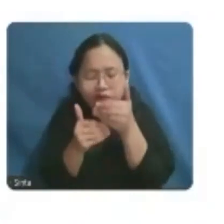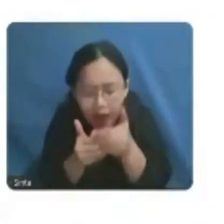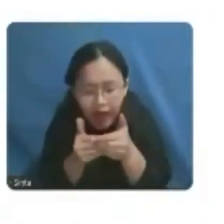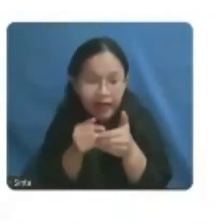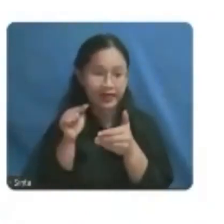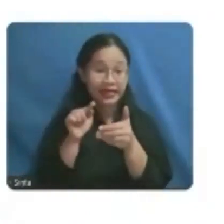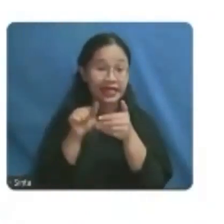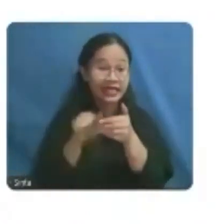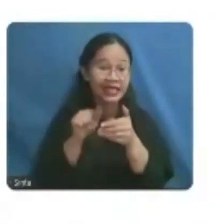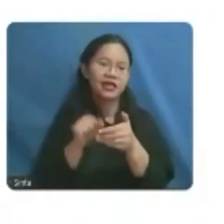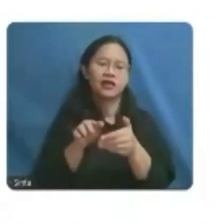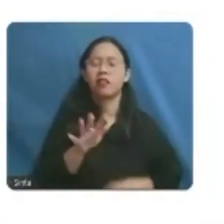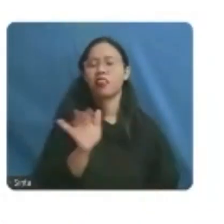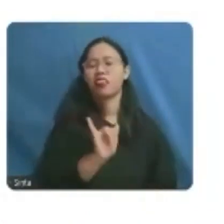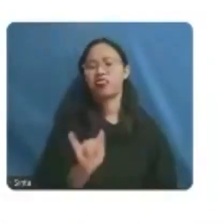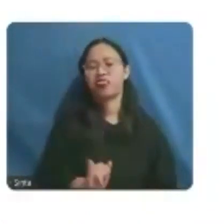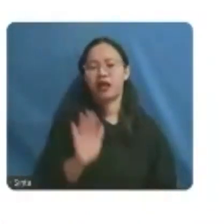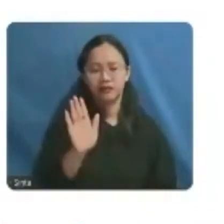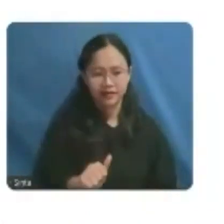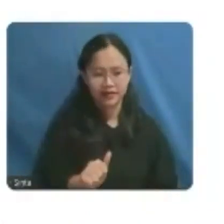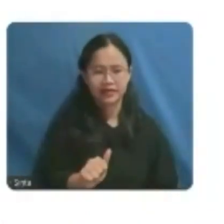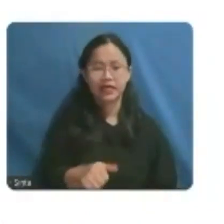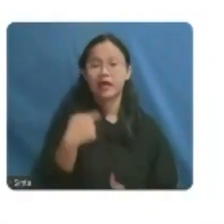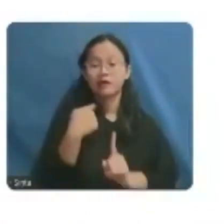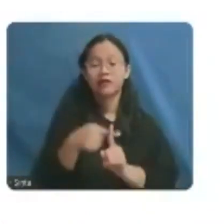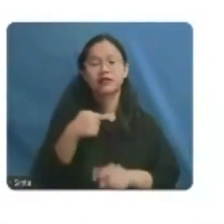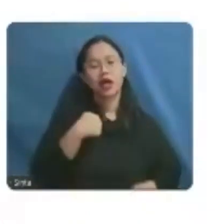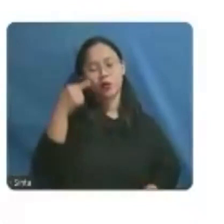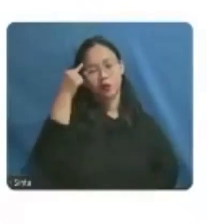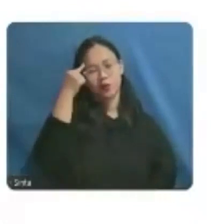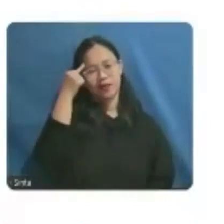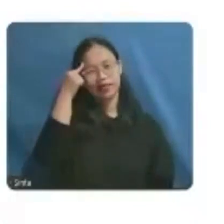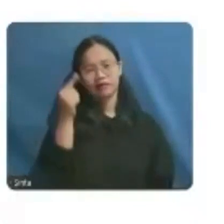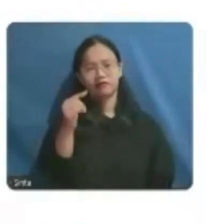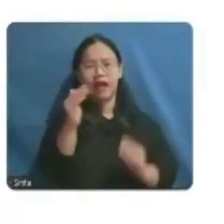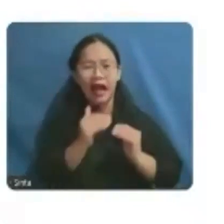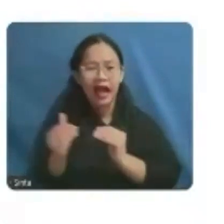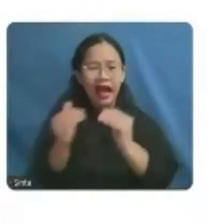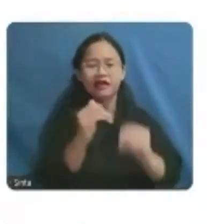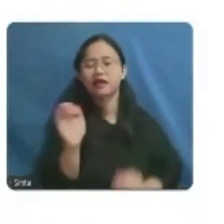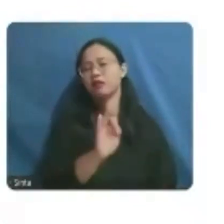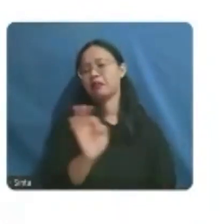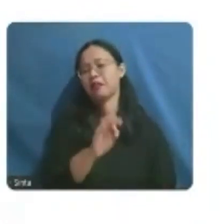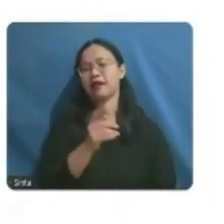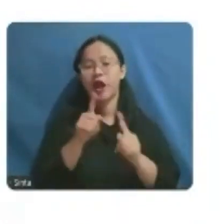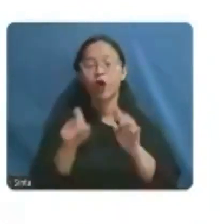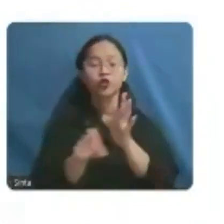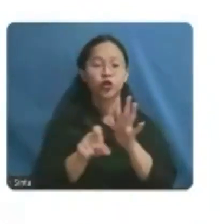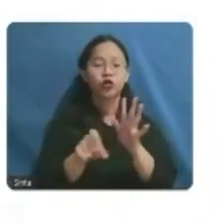burden of reducing exposure on the general public, on the